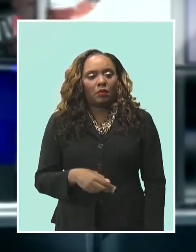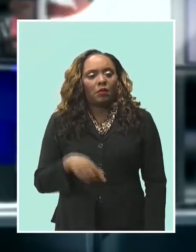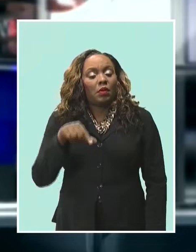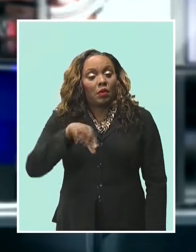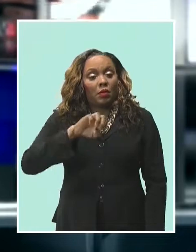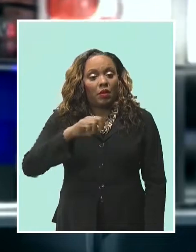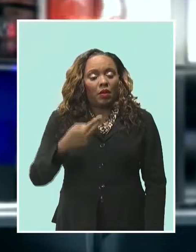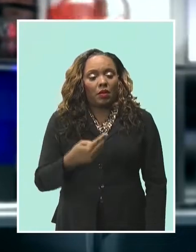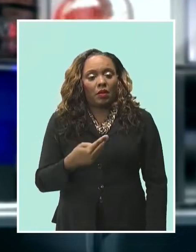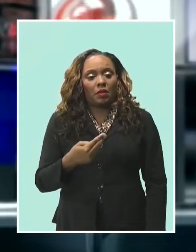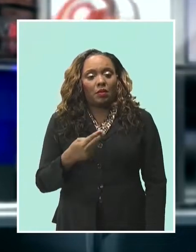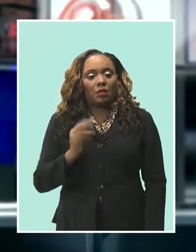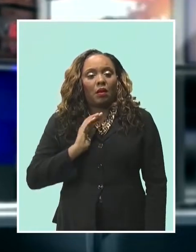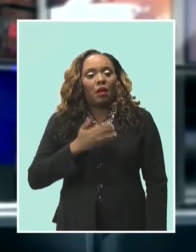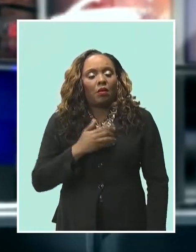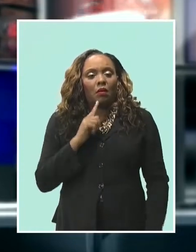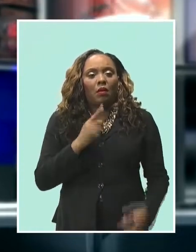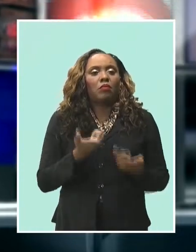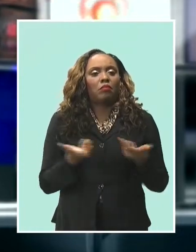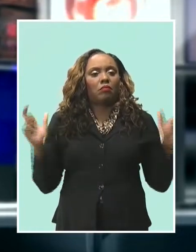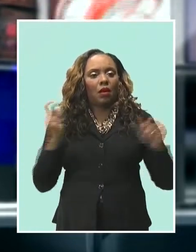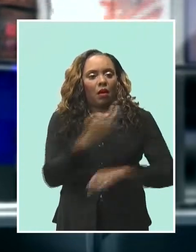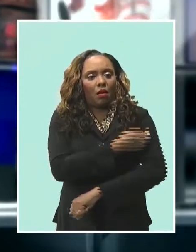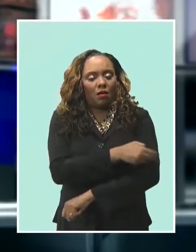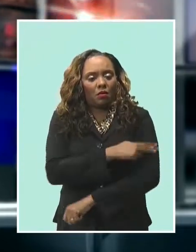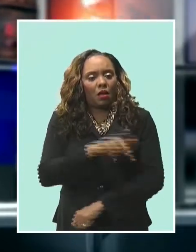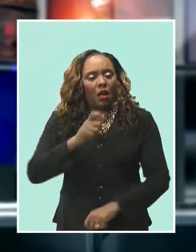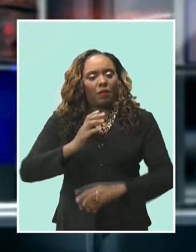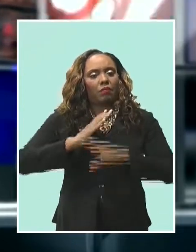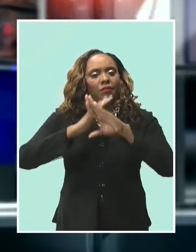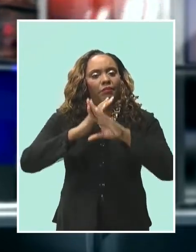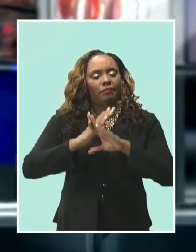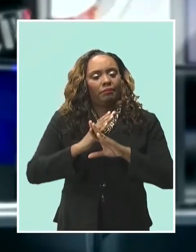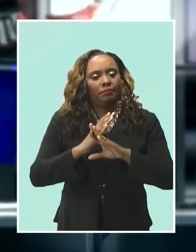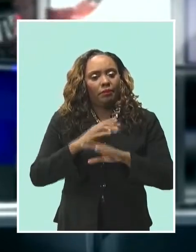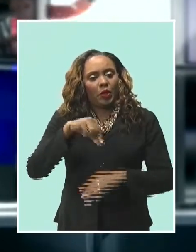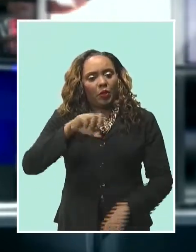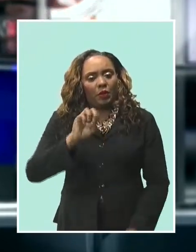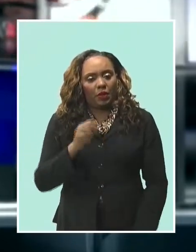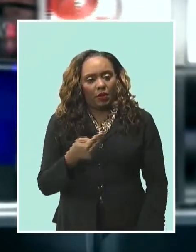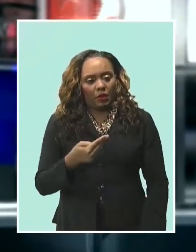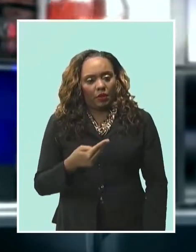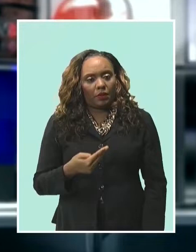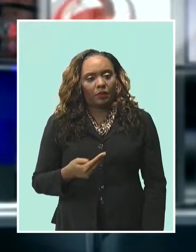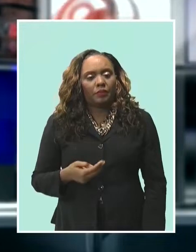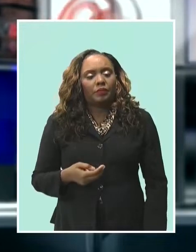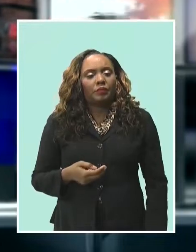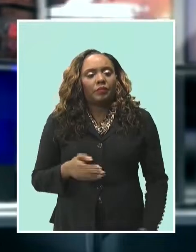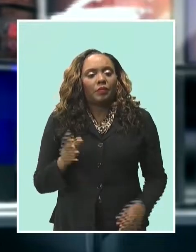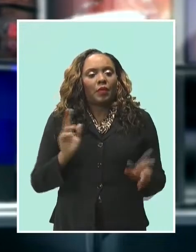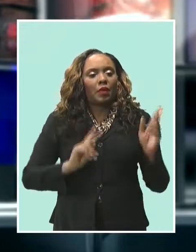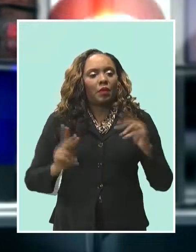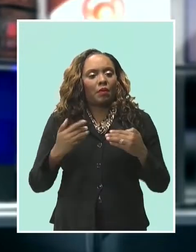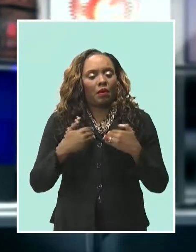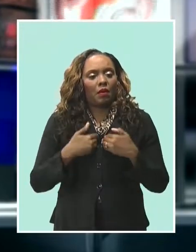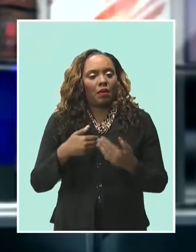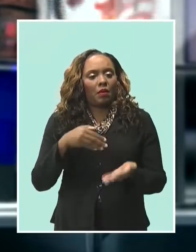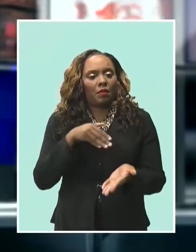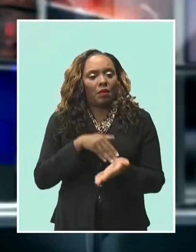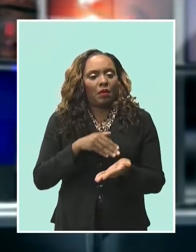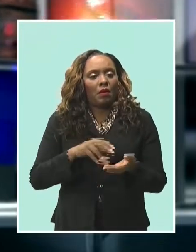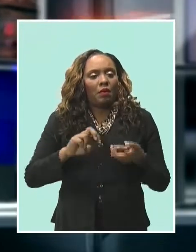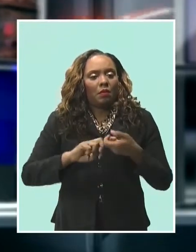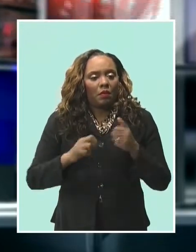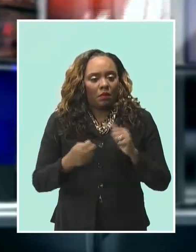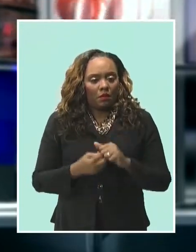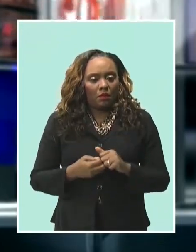treatment facility. So that has to be protected, and also because people who have underlying medical problems are the